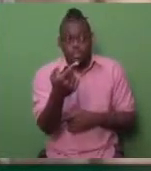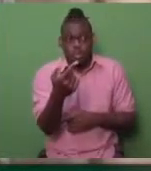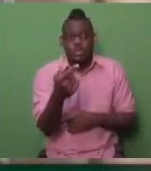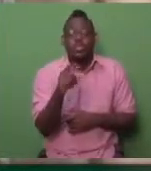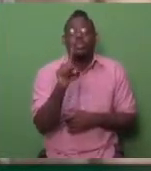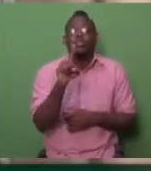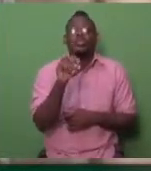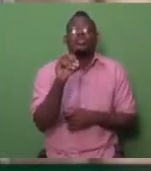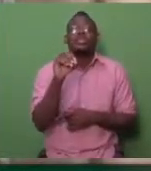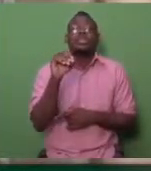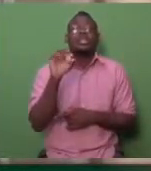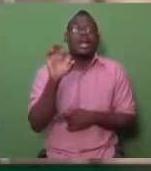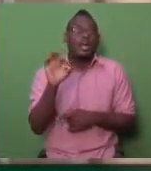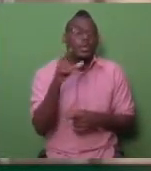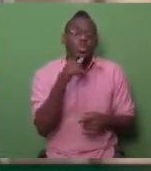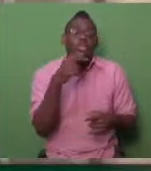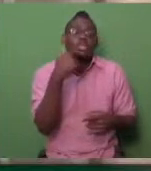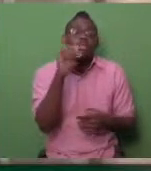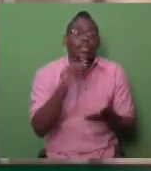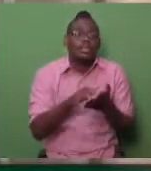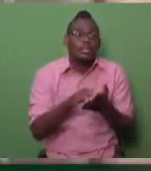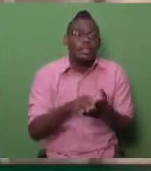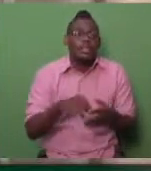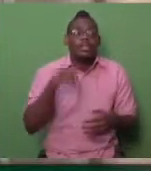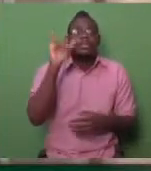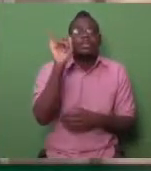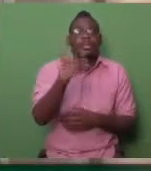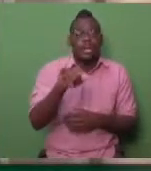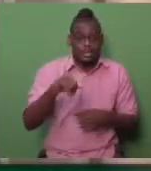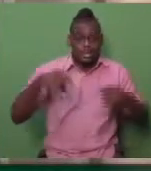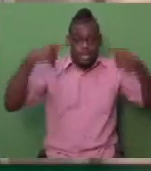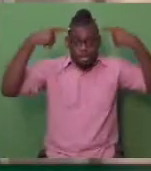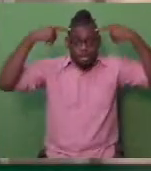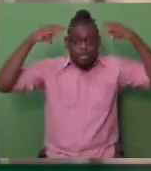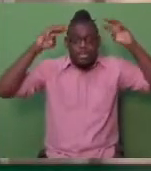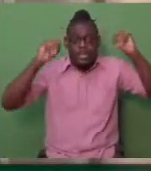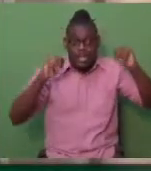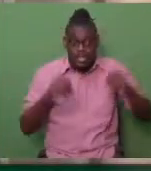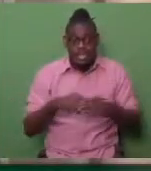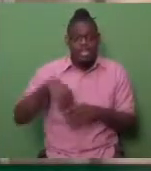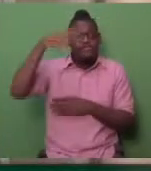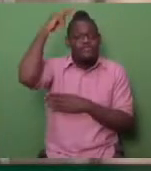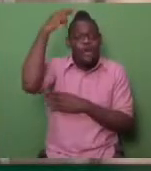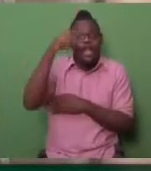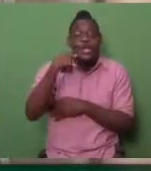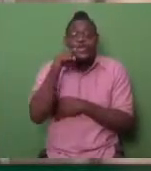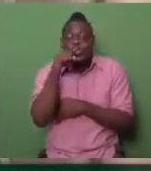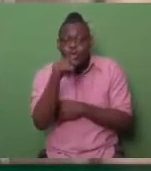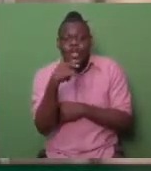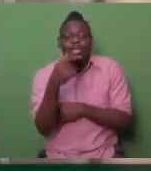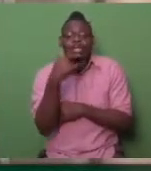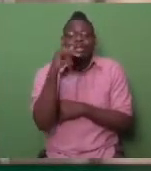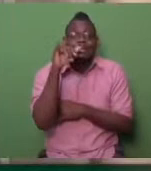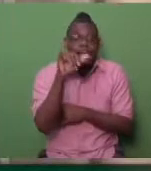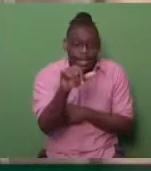call upon you to heed your own words and stop the property tax now. repeat your own words.